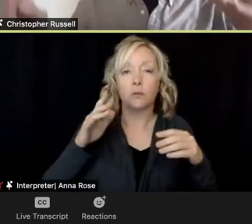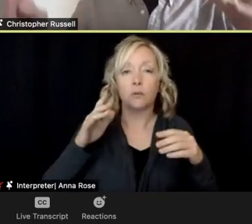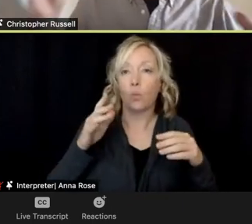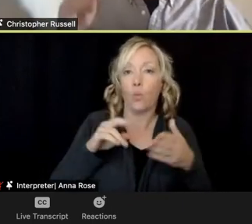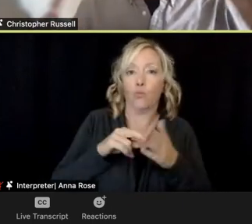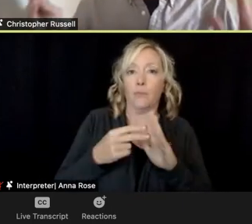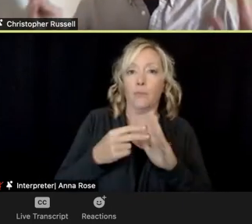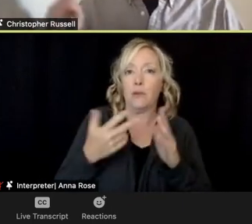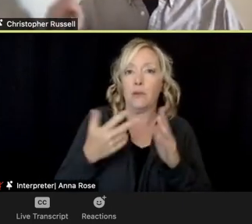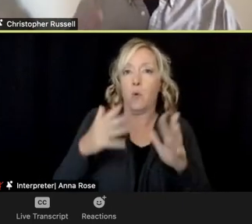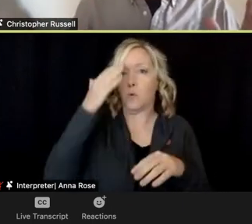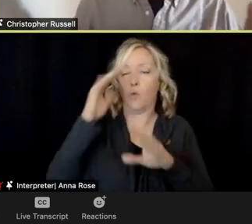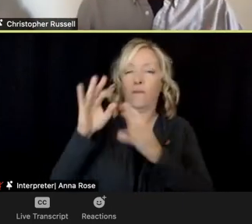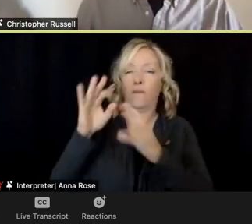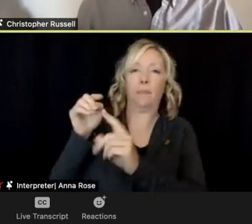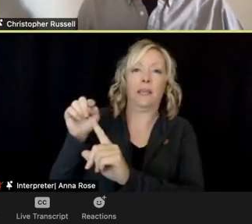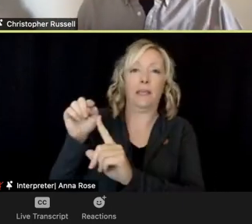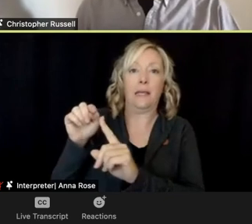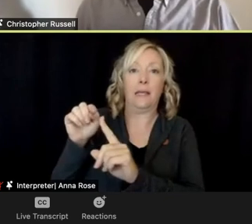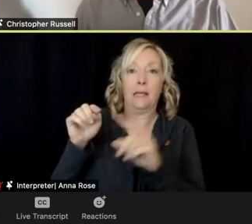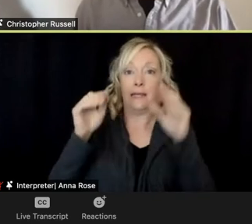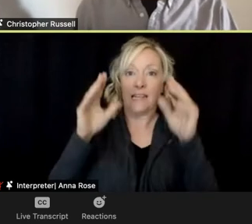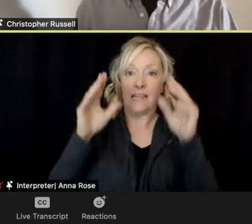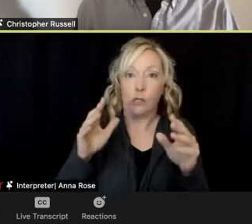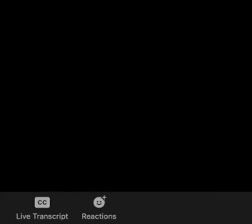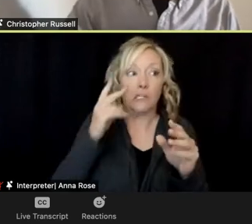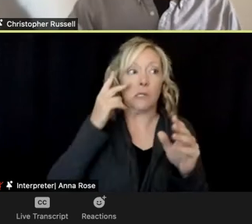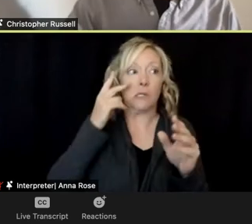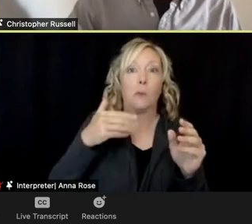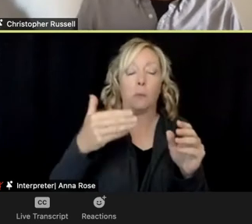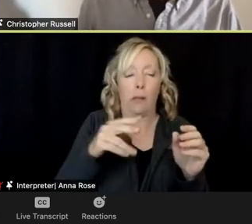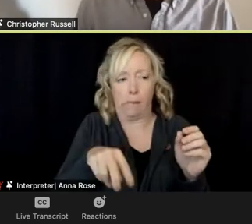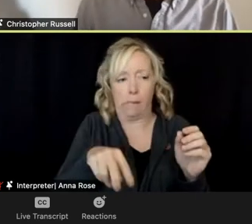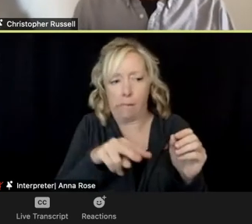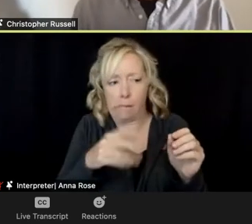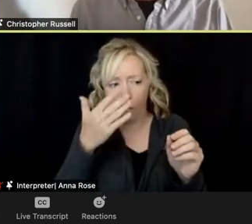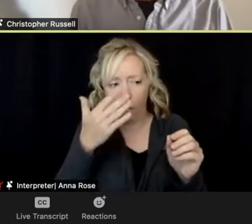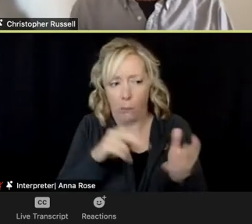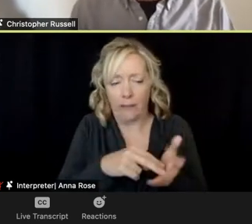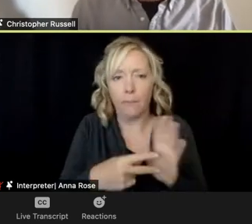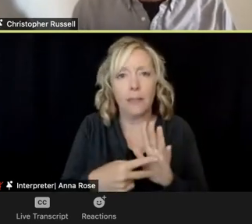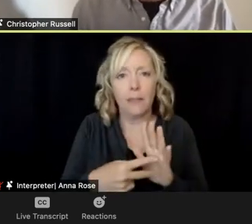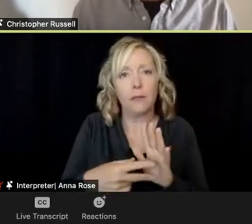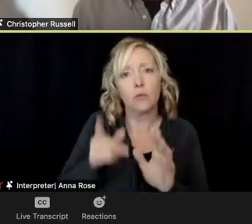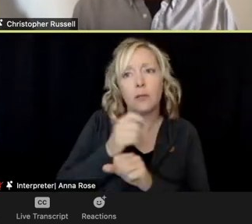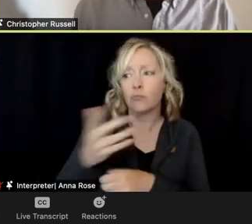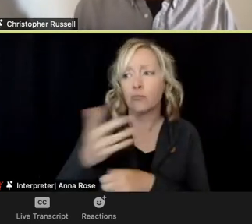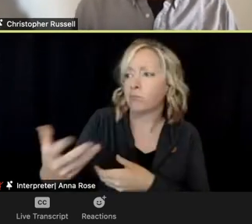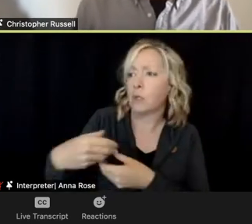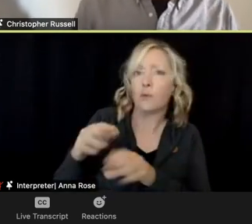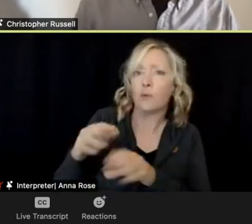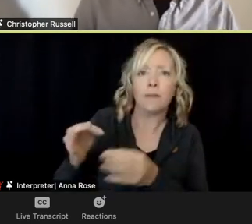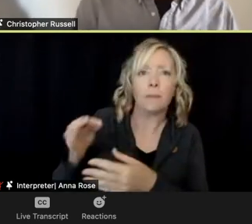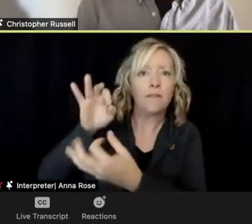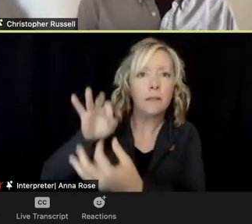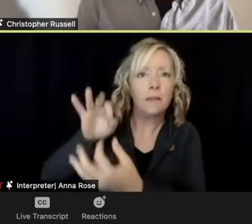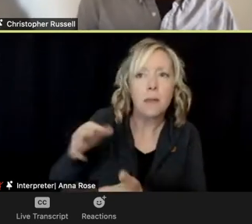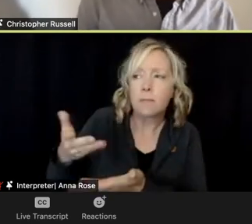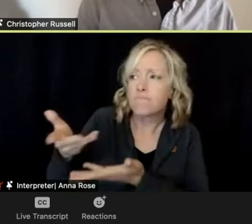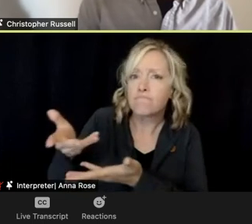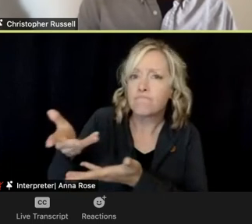be going around in their heads, what does this mean, what is the behavior? So ask the family and involve them in that process. Now, once you